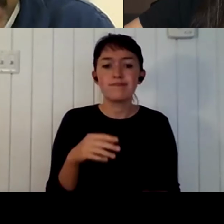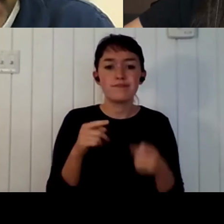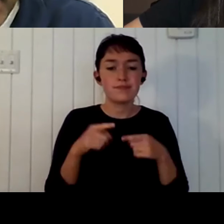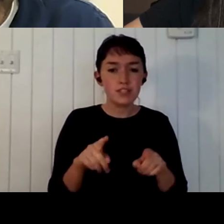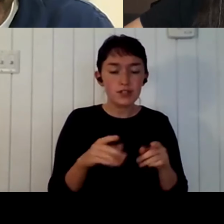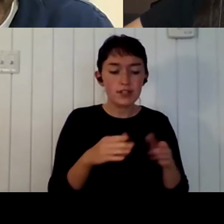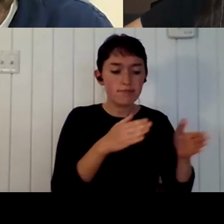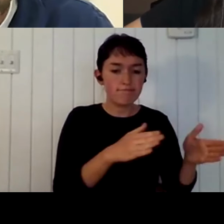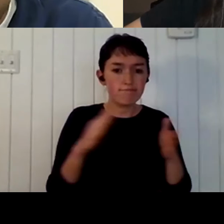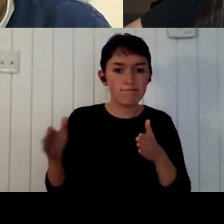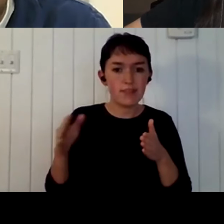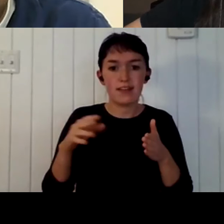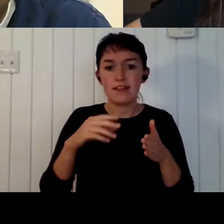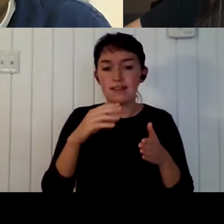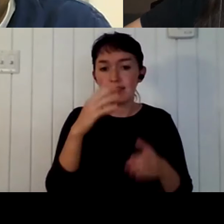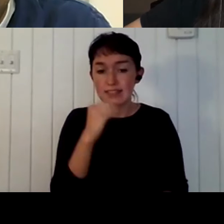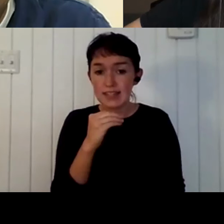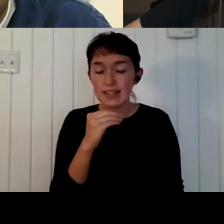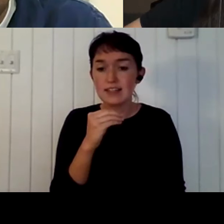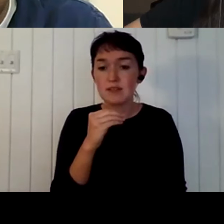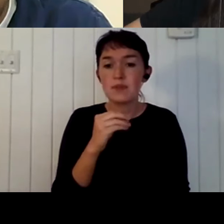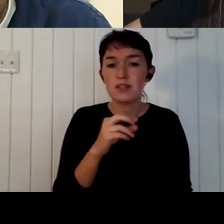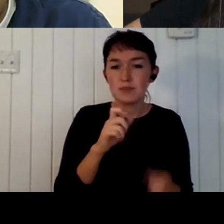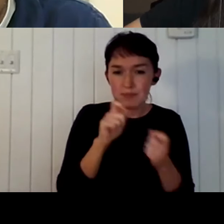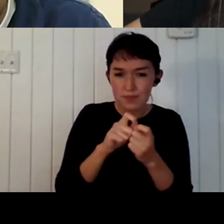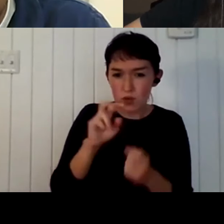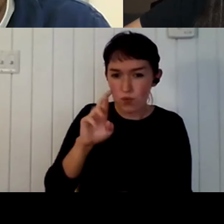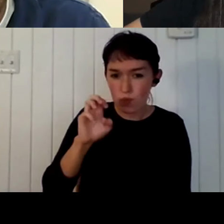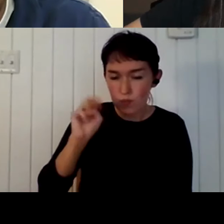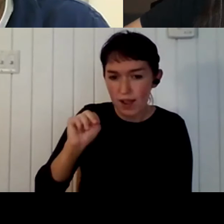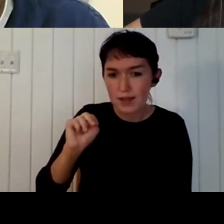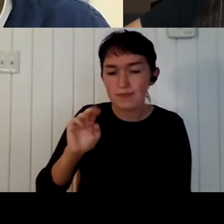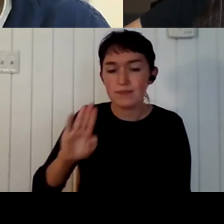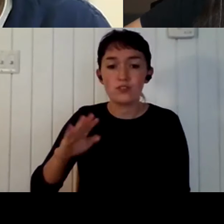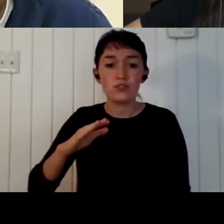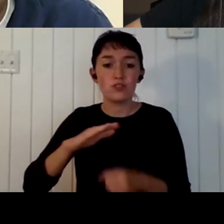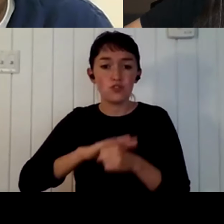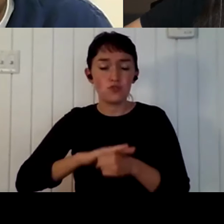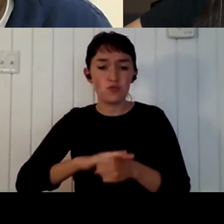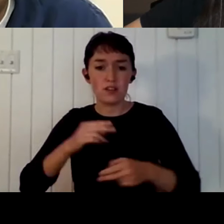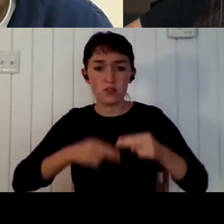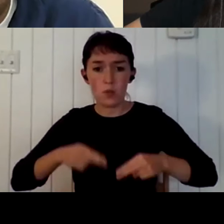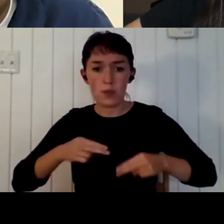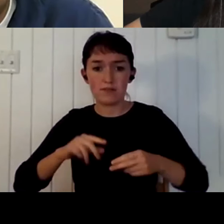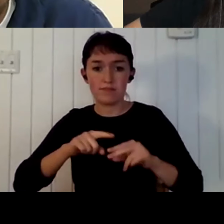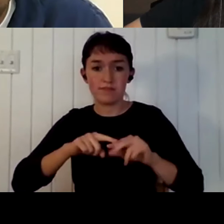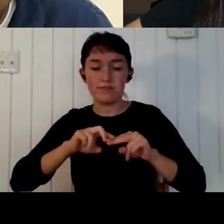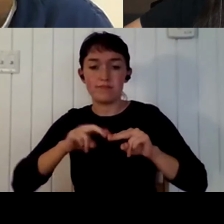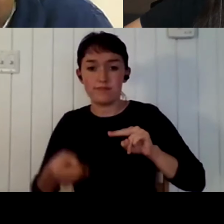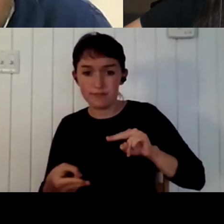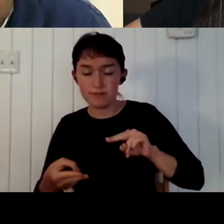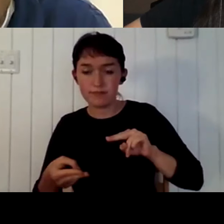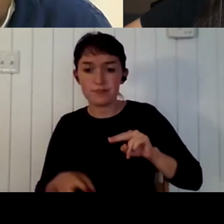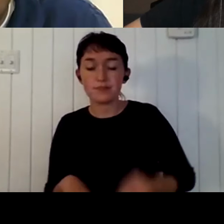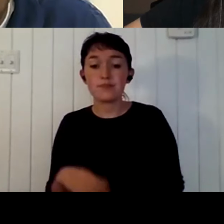REM, that your stress hormone activity is reduced, right? But when you're an individual with PTSD,